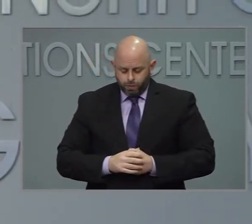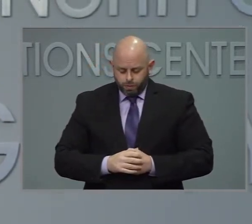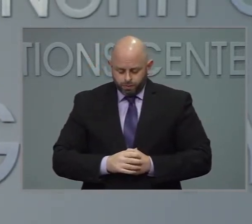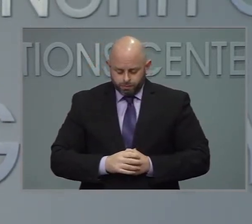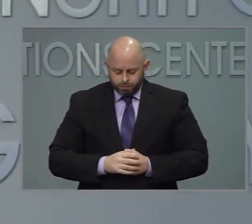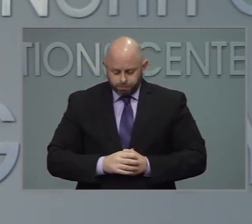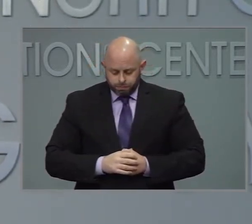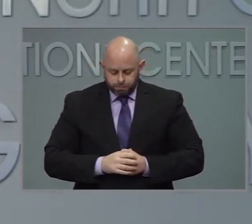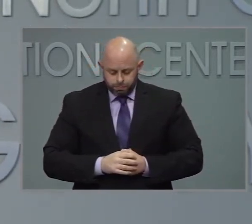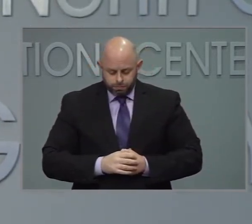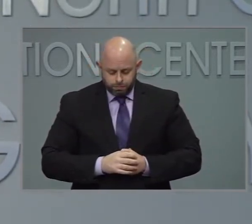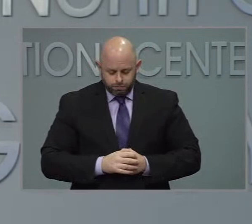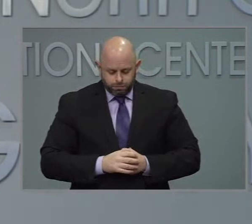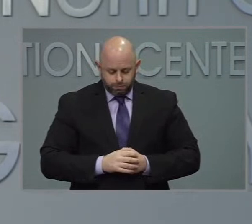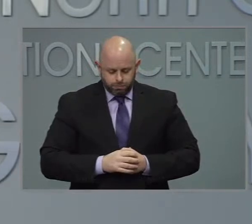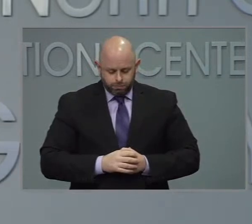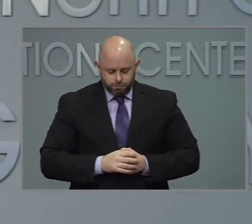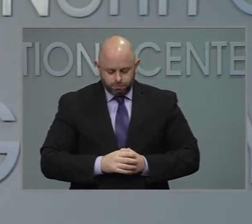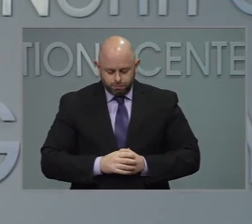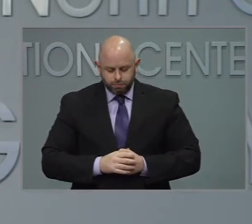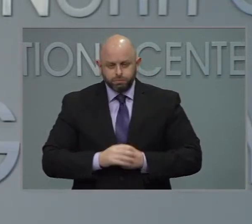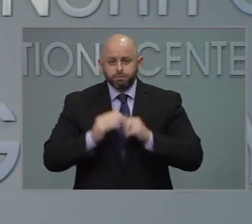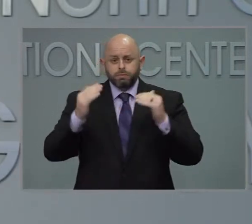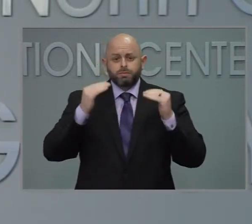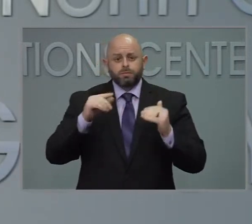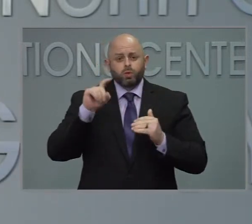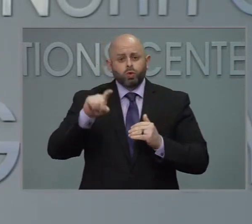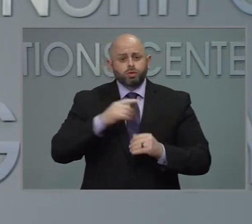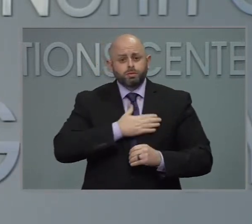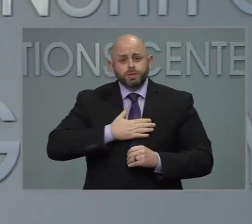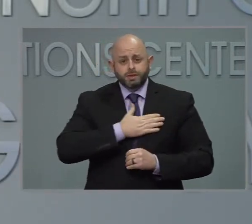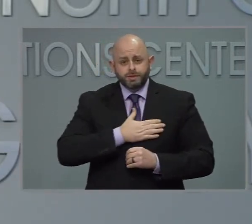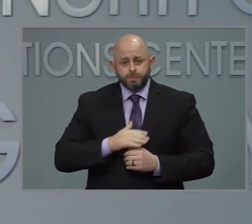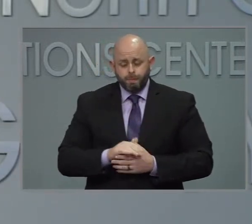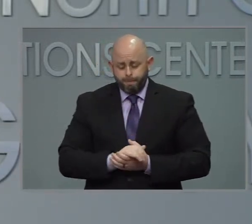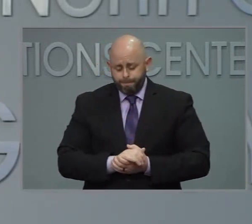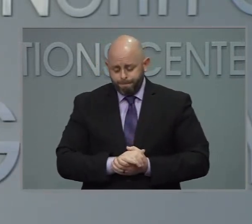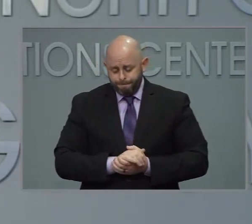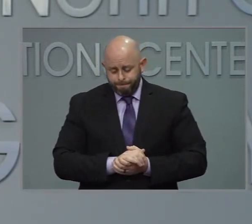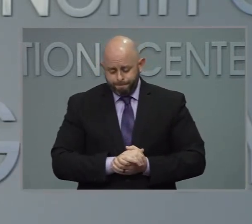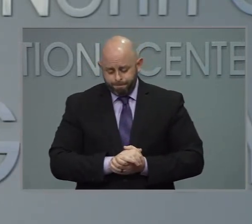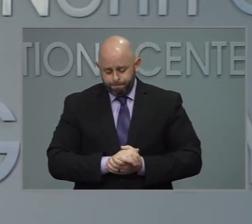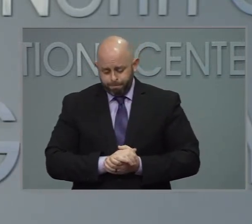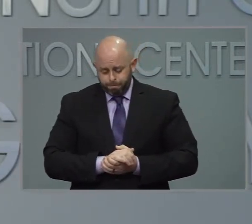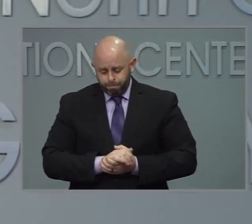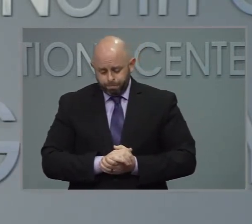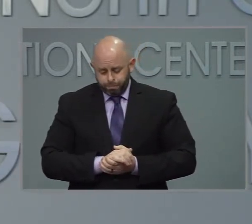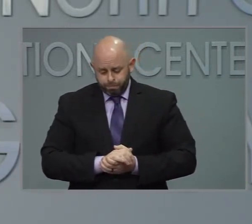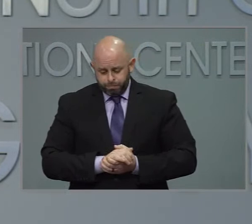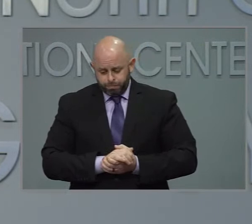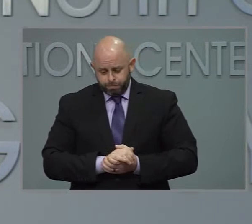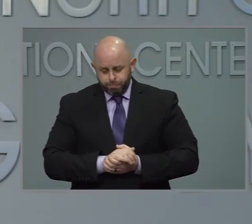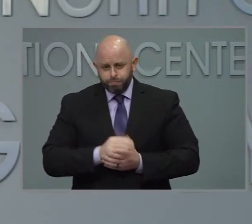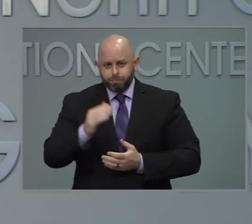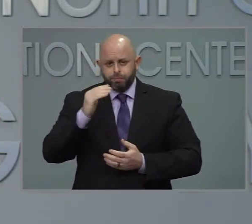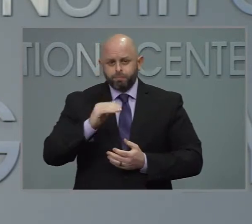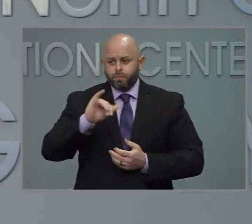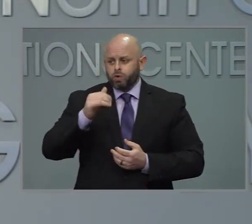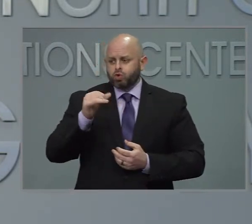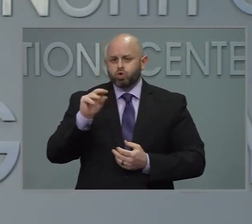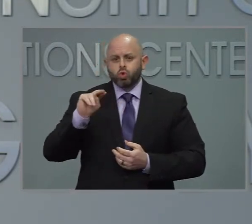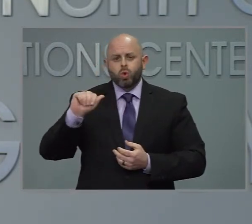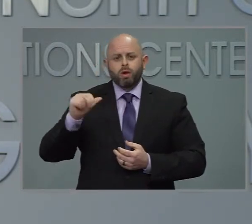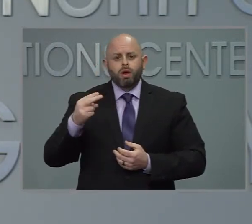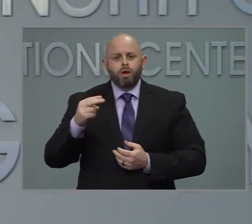Next question, please. Our next question is from Jonah Kaplan with ABC